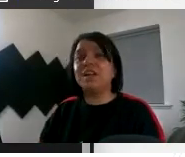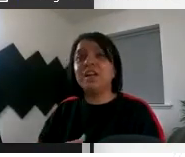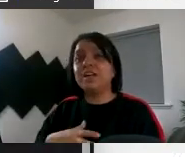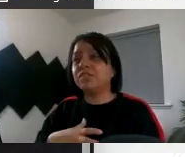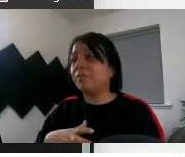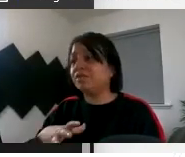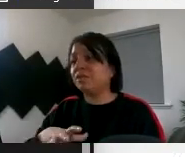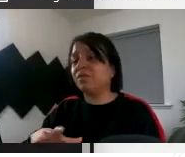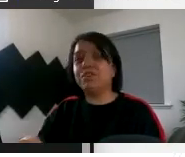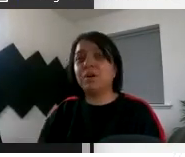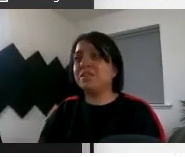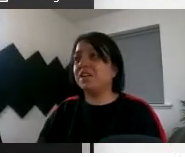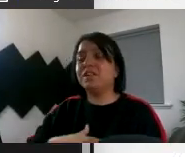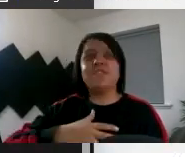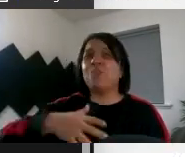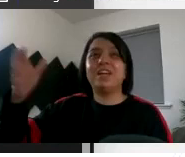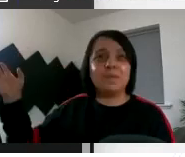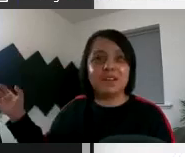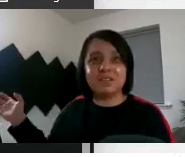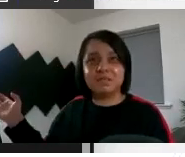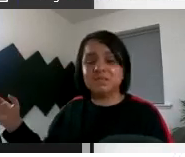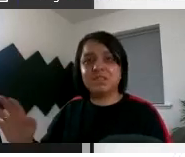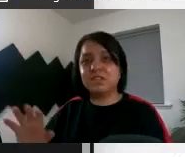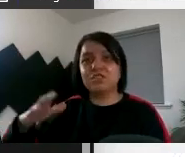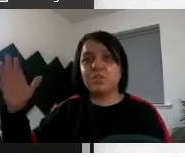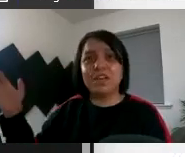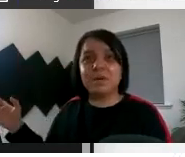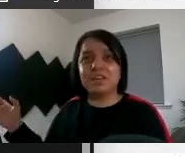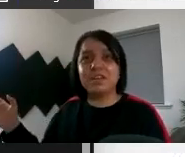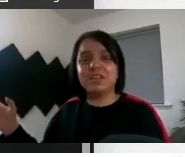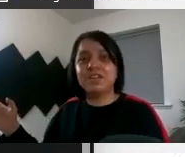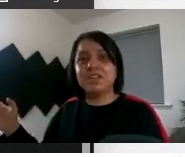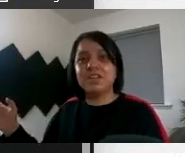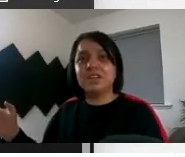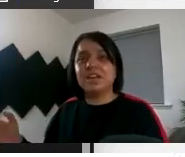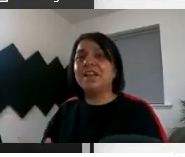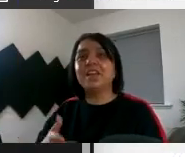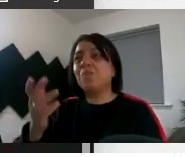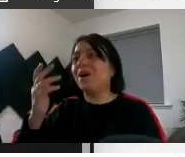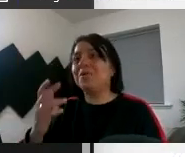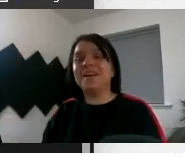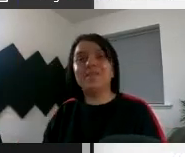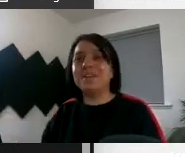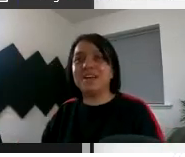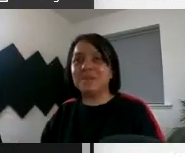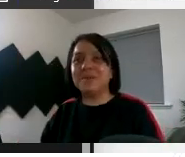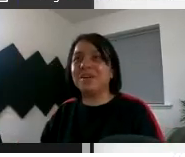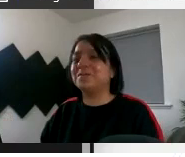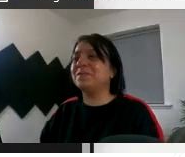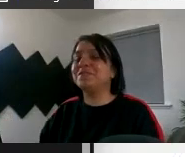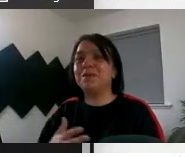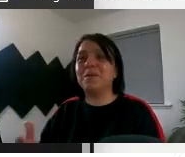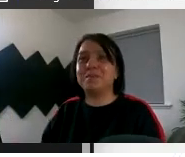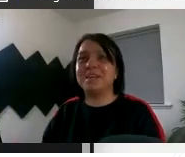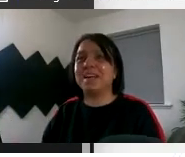like if someone's doing a rubbish job, you're saying that they're waste man. They're such a waste man. And like, yeah, wagwan, I've heard that so many times, but